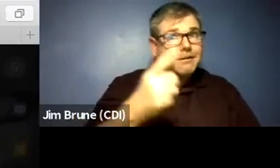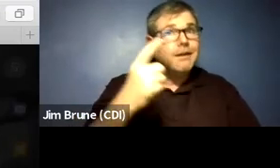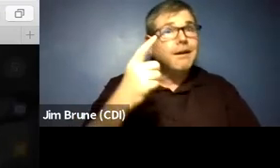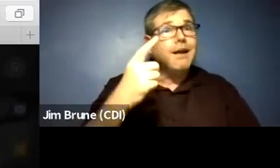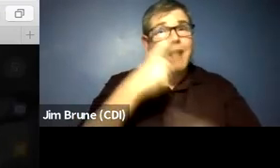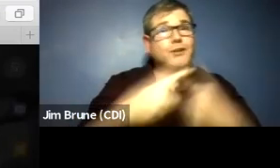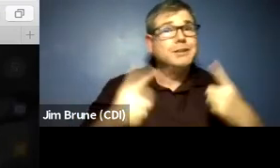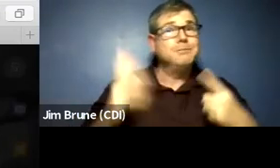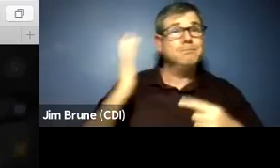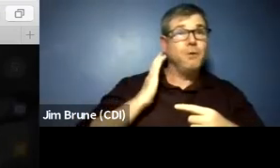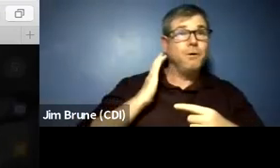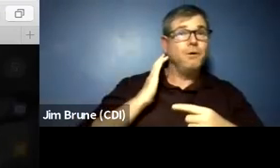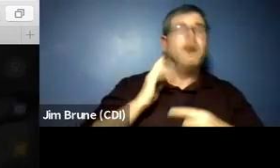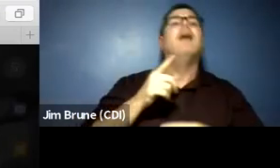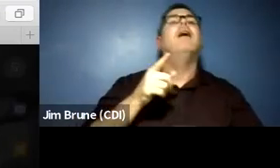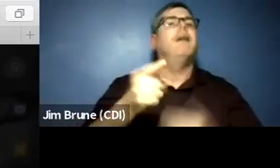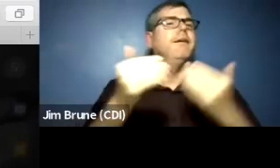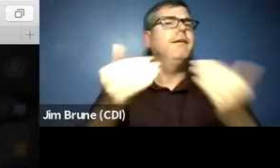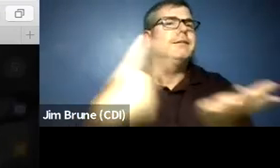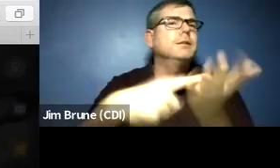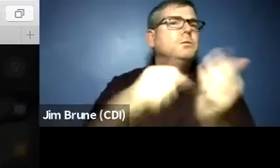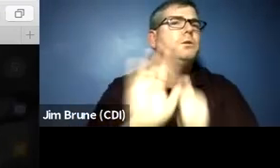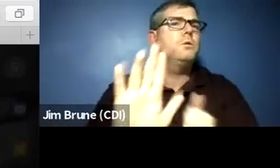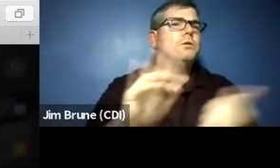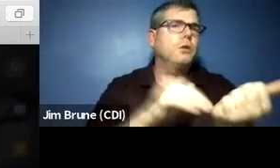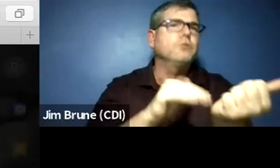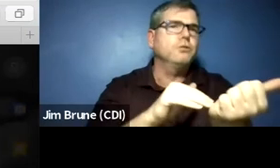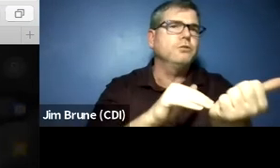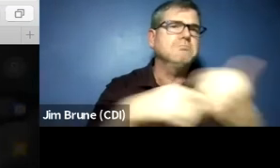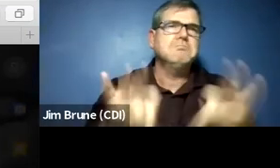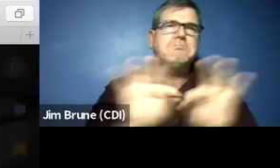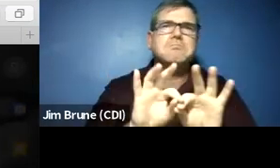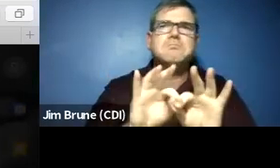So I think we actually have our last poll question.